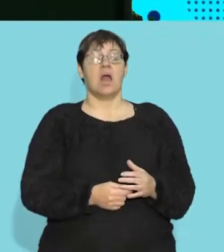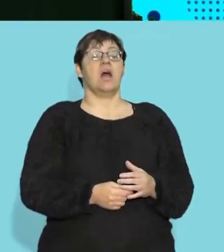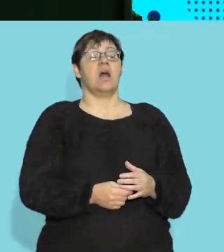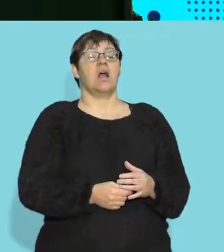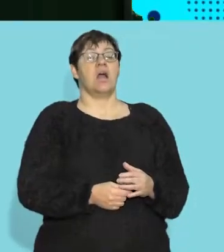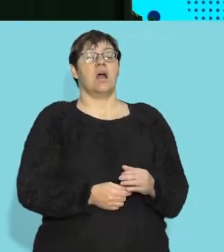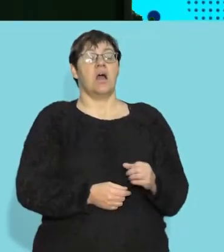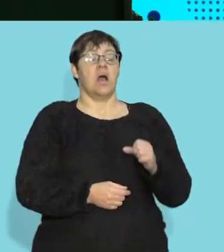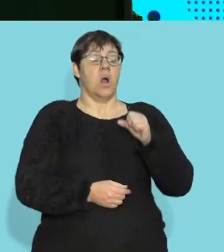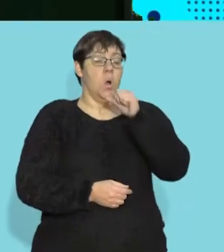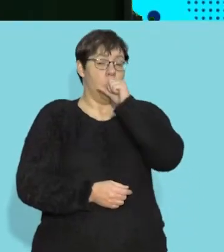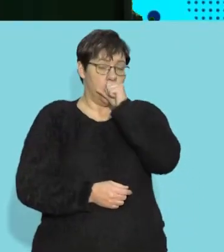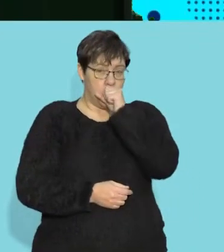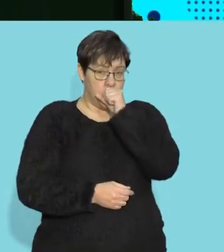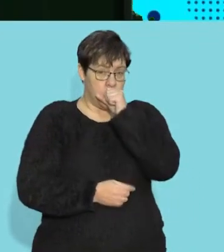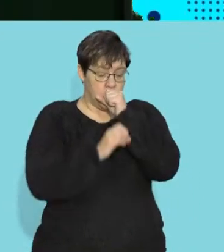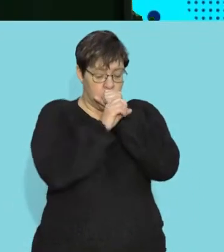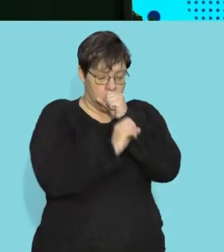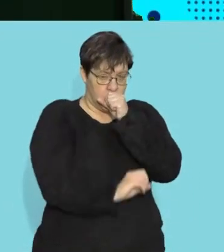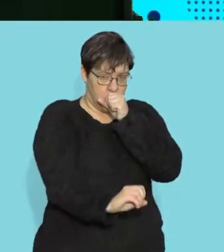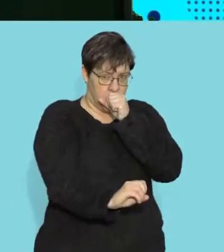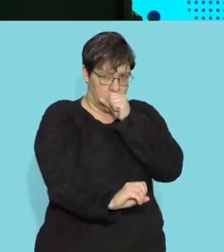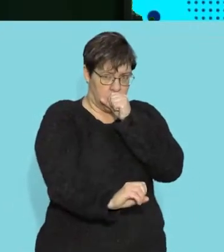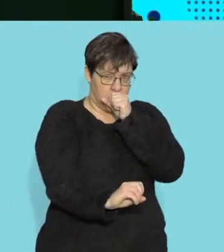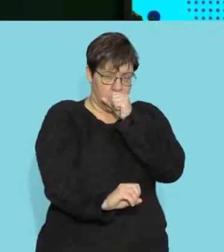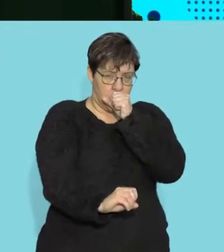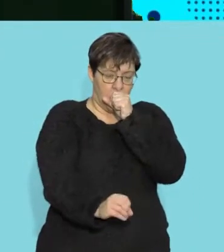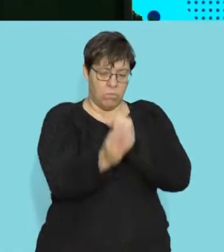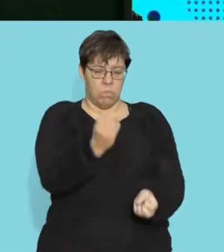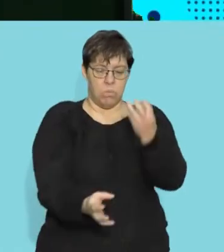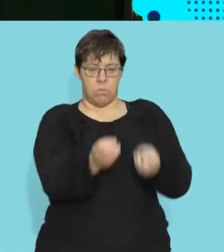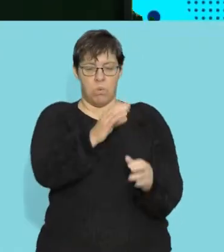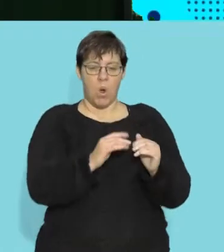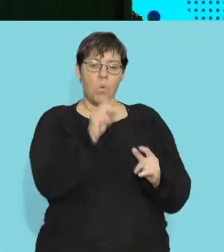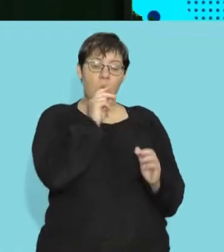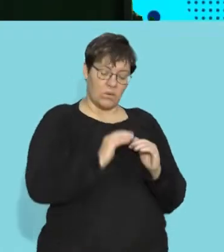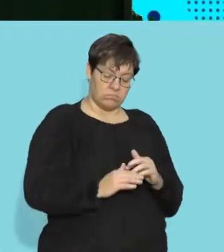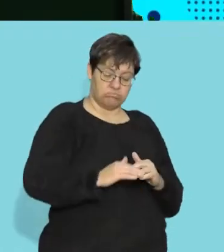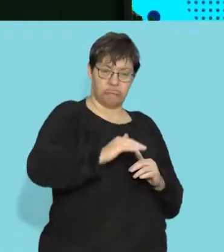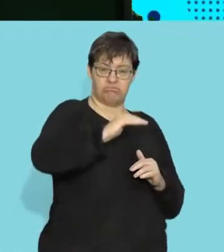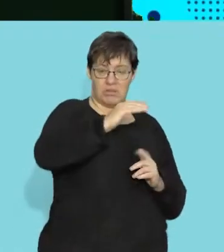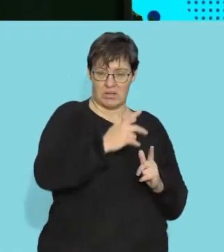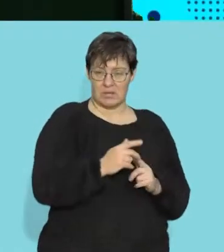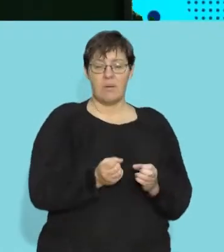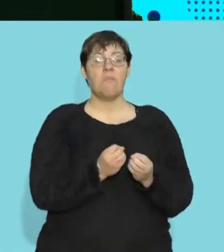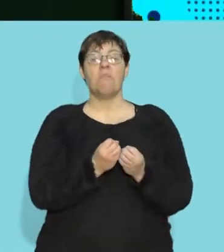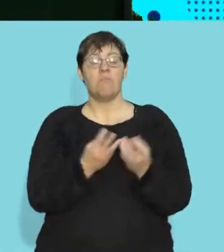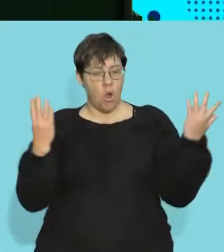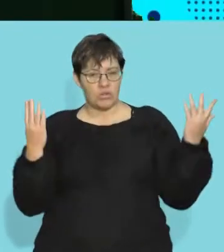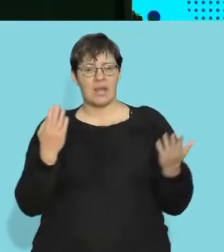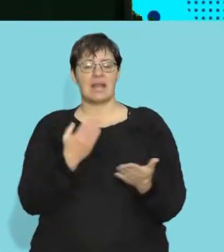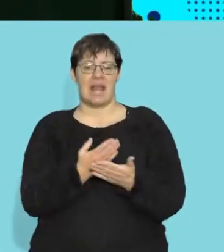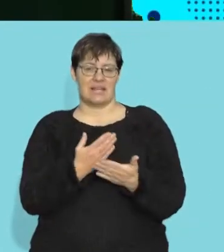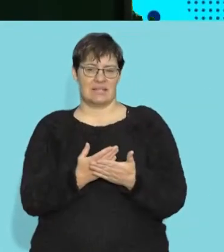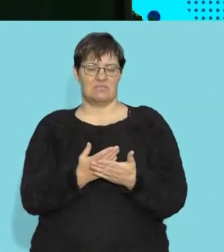take a deep breath and I let them blow through a tube, and they've got to see how the water rises. Most people